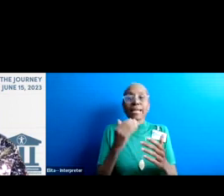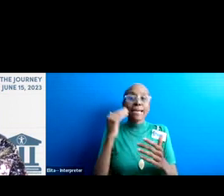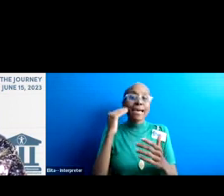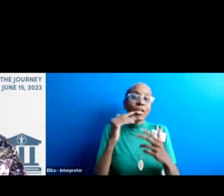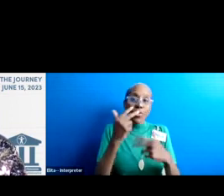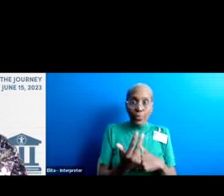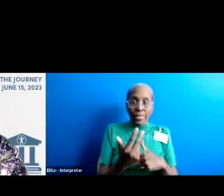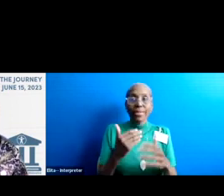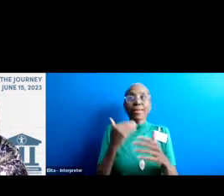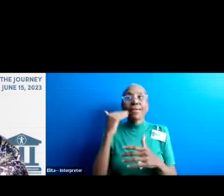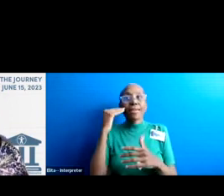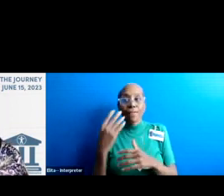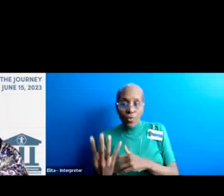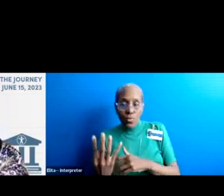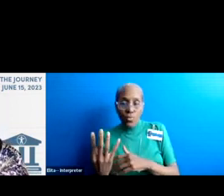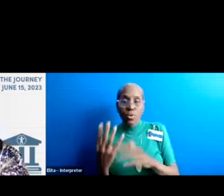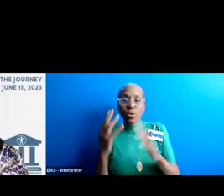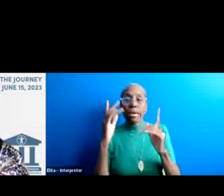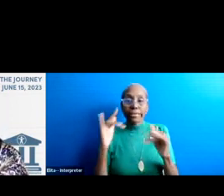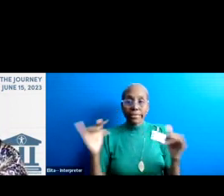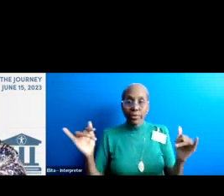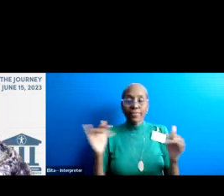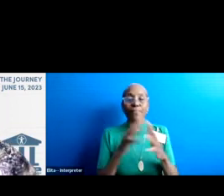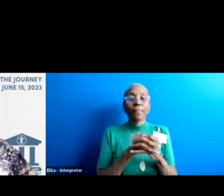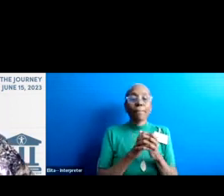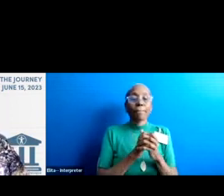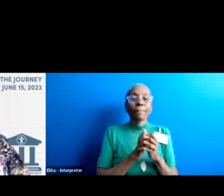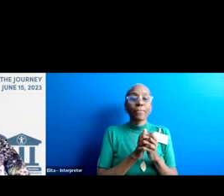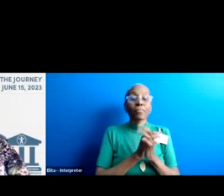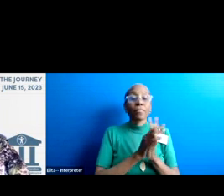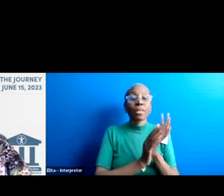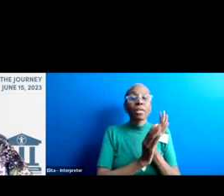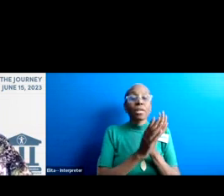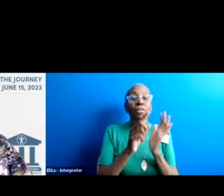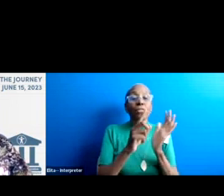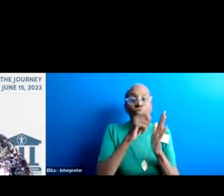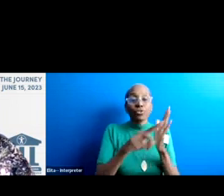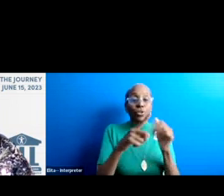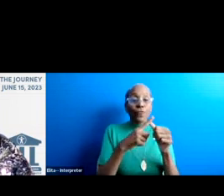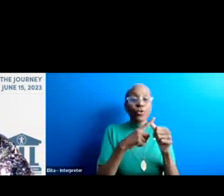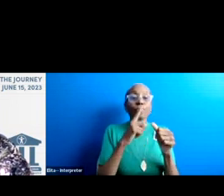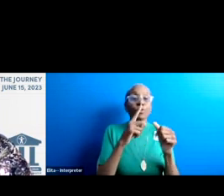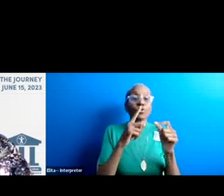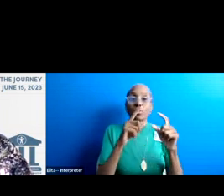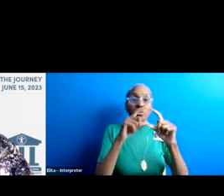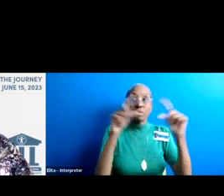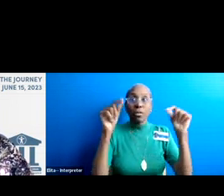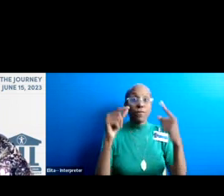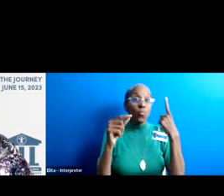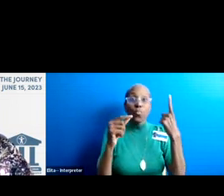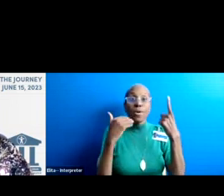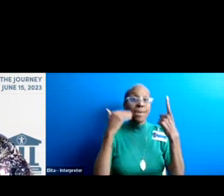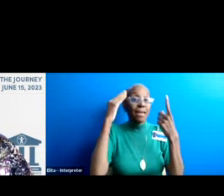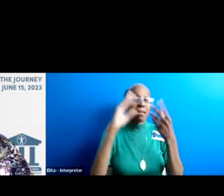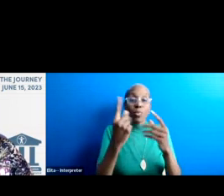3s, heading 4s, etc. So what we can do with this check, first off, we want to make sure that there's only one heading 1